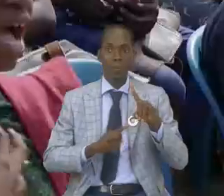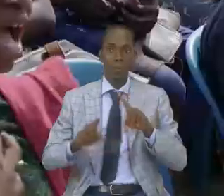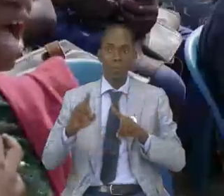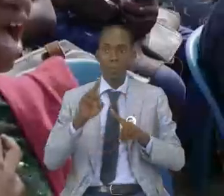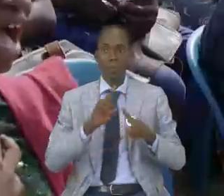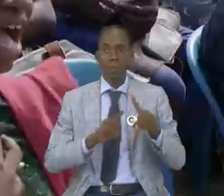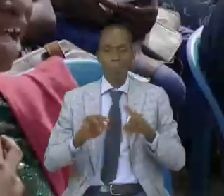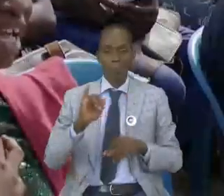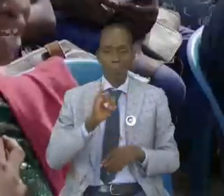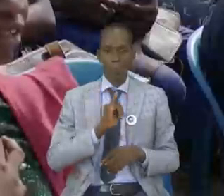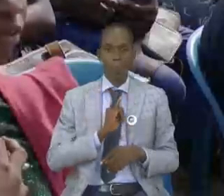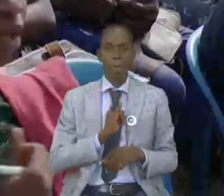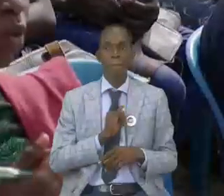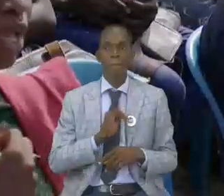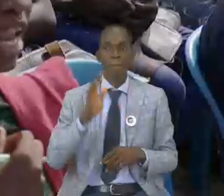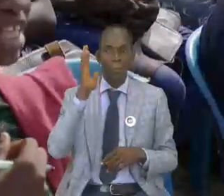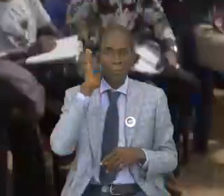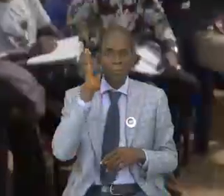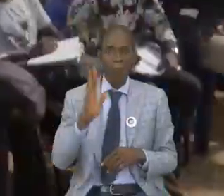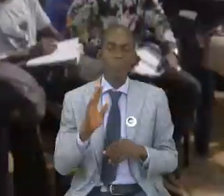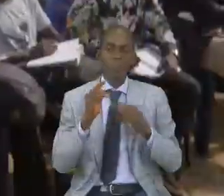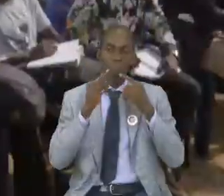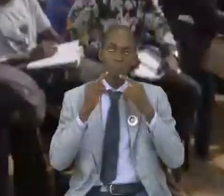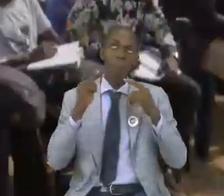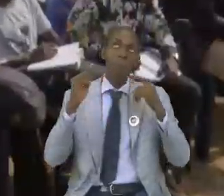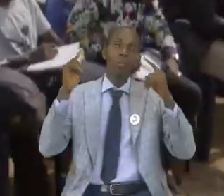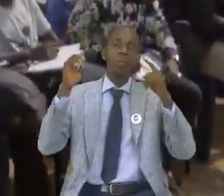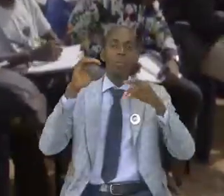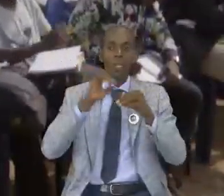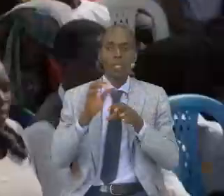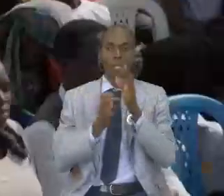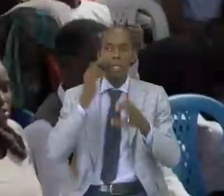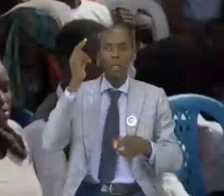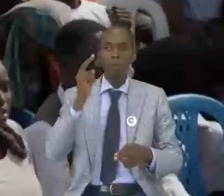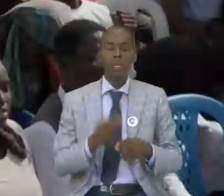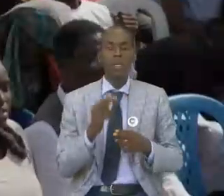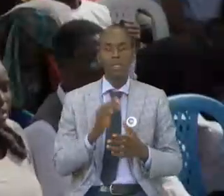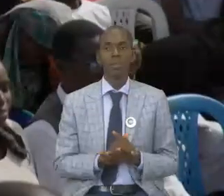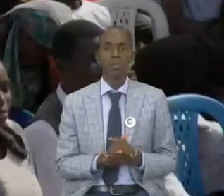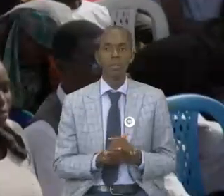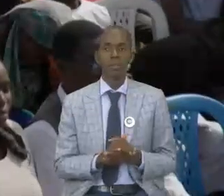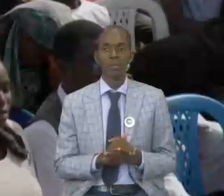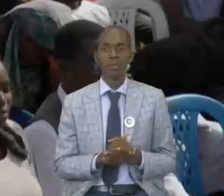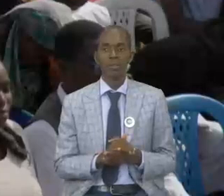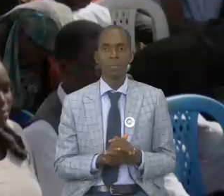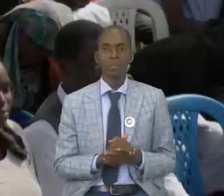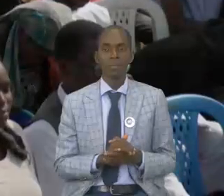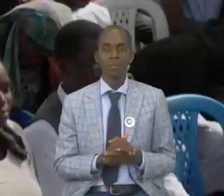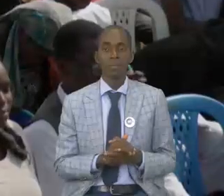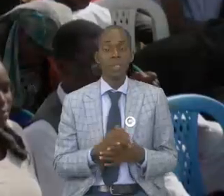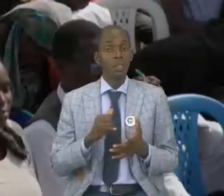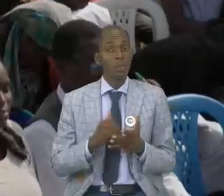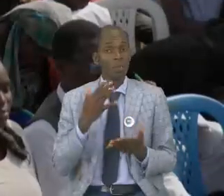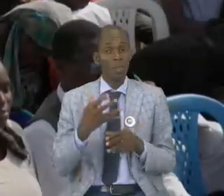I will excel in Jesus' name. It may take